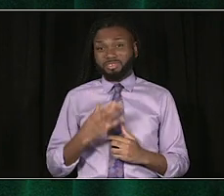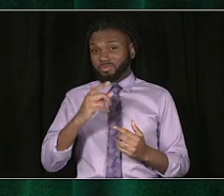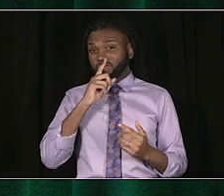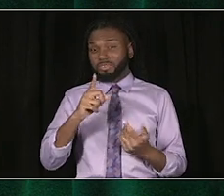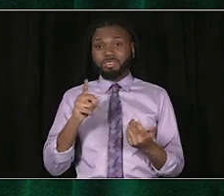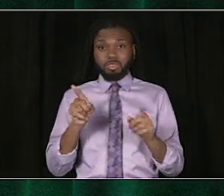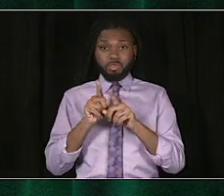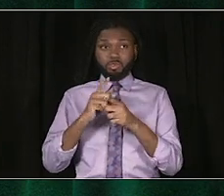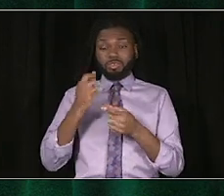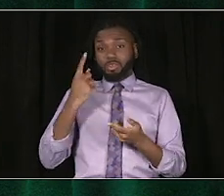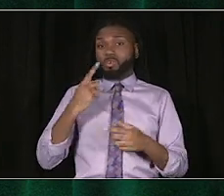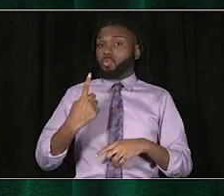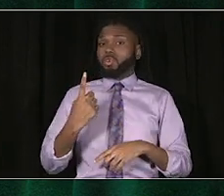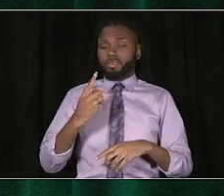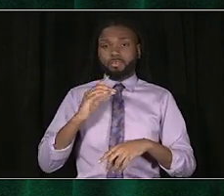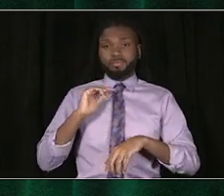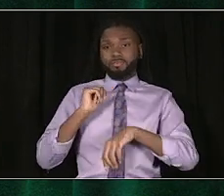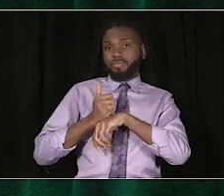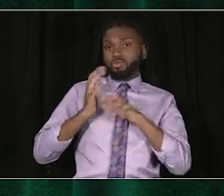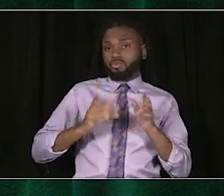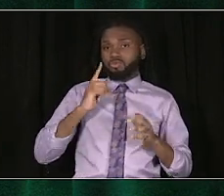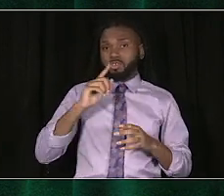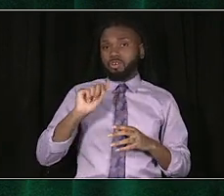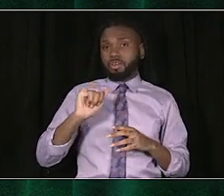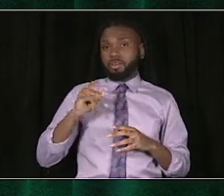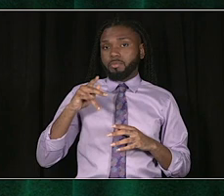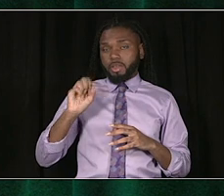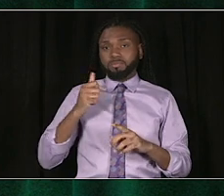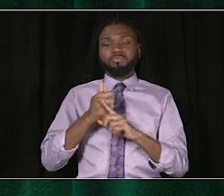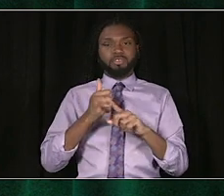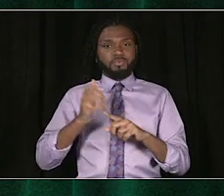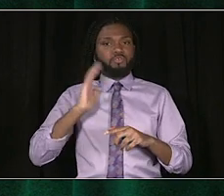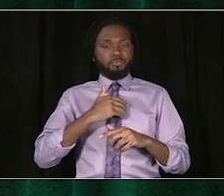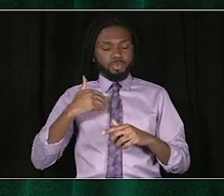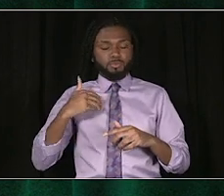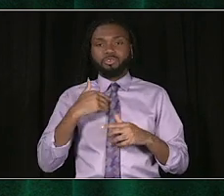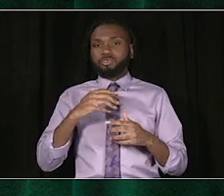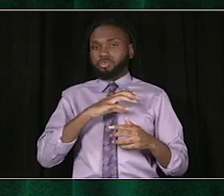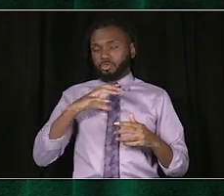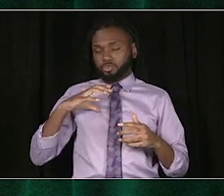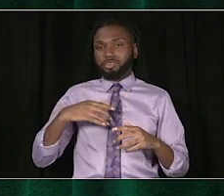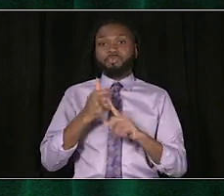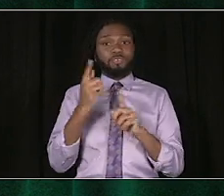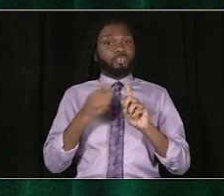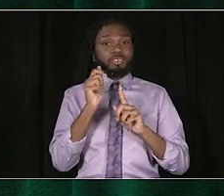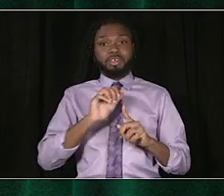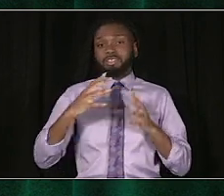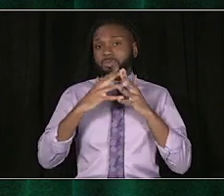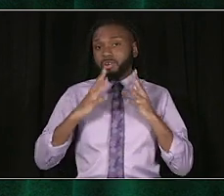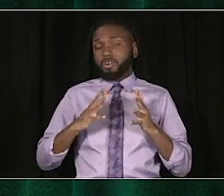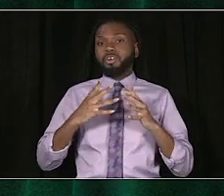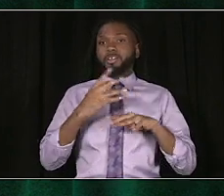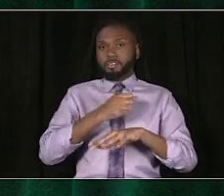the founder, one of the founders of APACS is a former member of Congress who's the first Asian American to be appointed